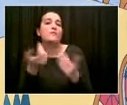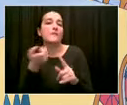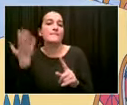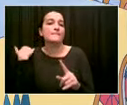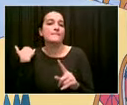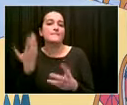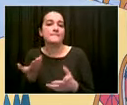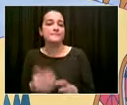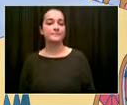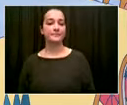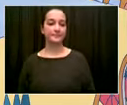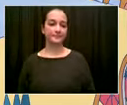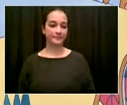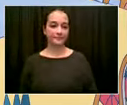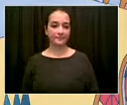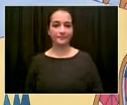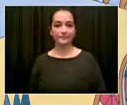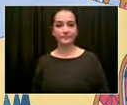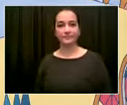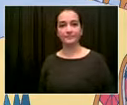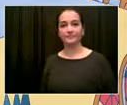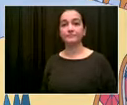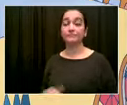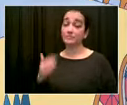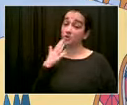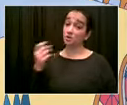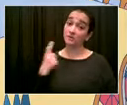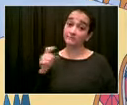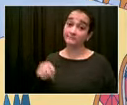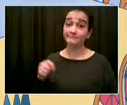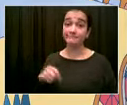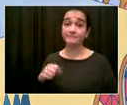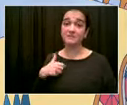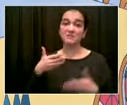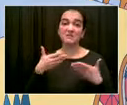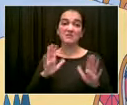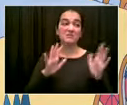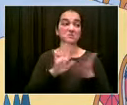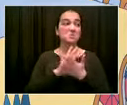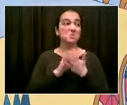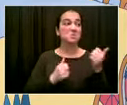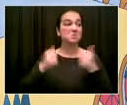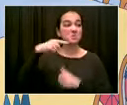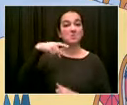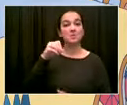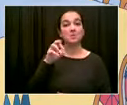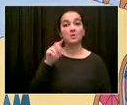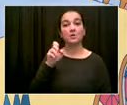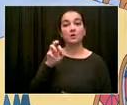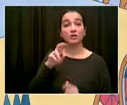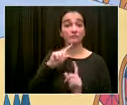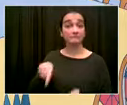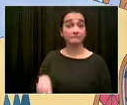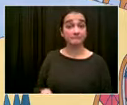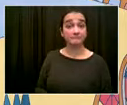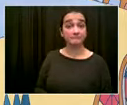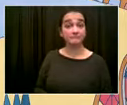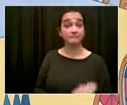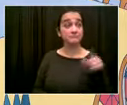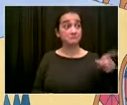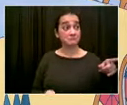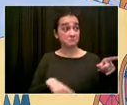in a moment on this to talk about Summer Rising, because Chancellor Misha Ross Porter deserves tremendous credit for seeing this possibility